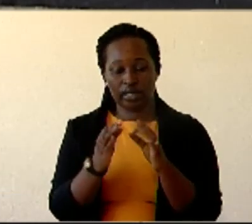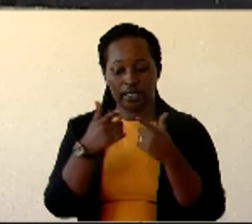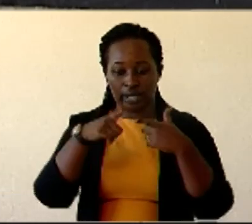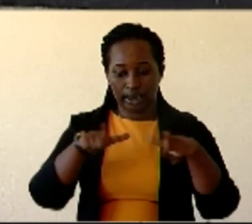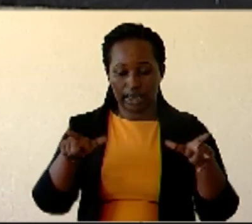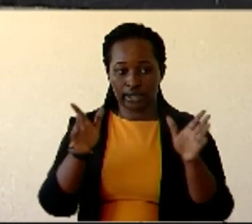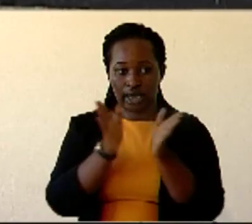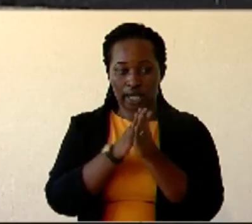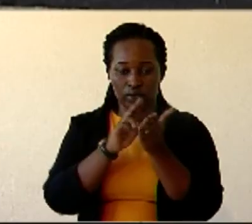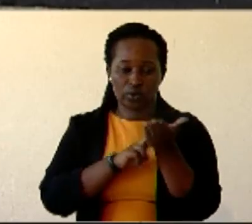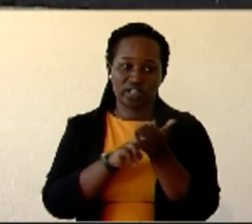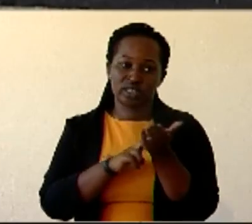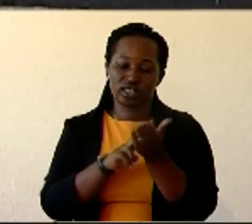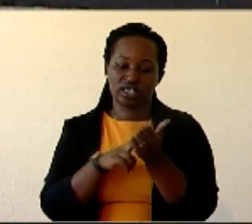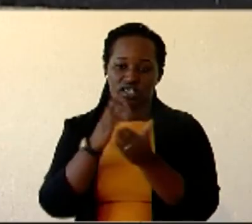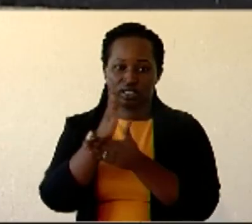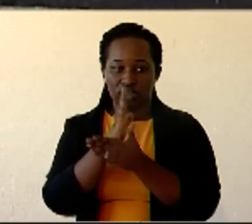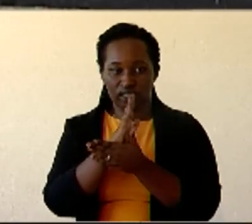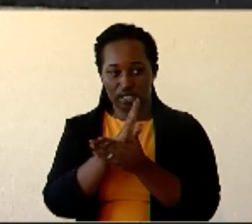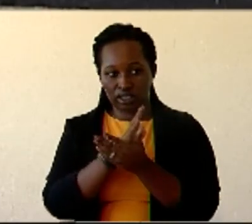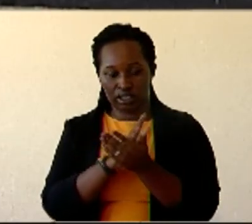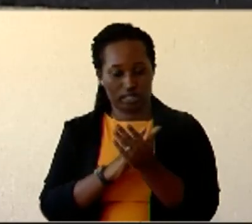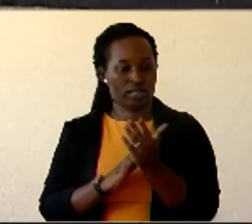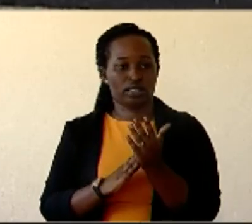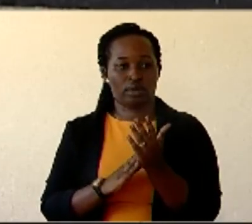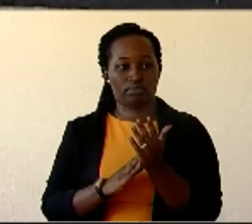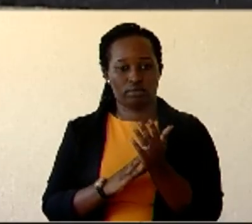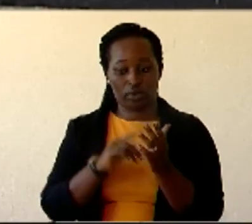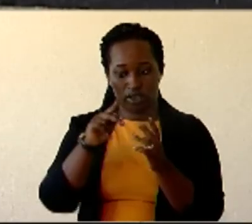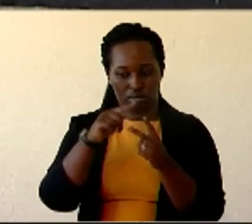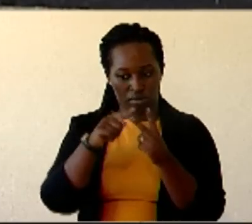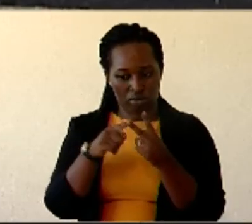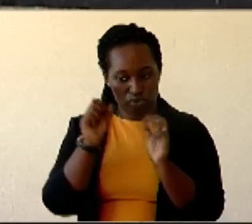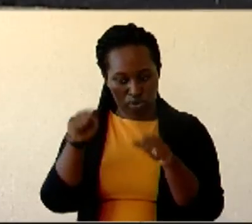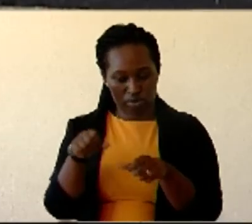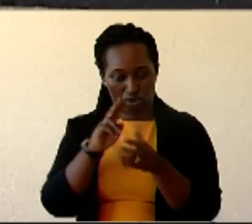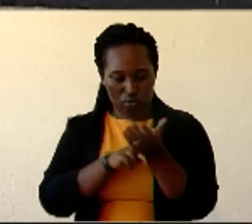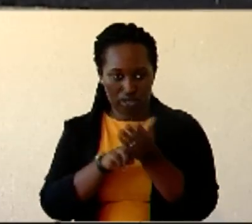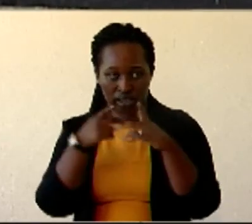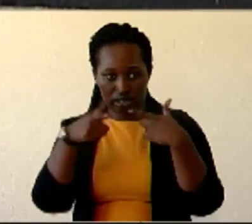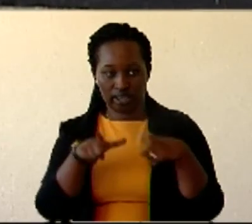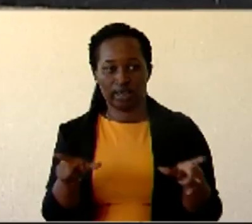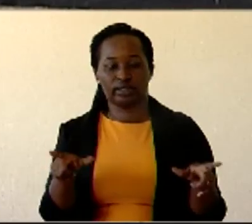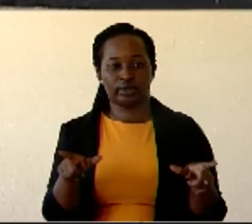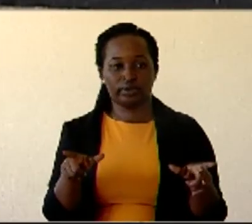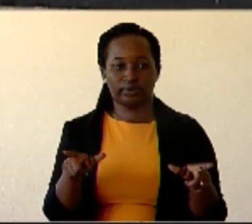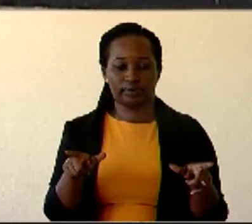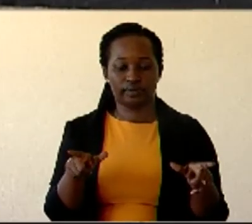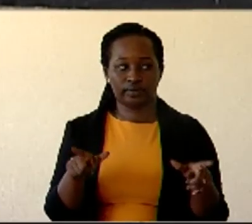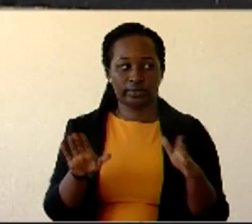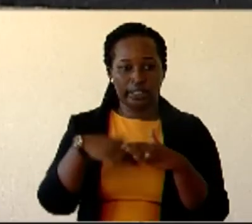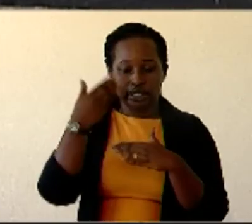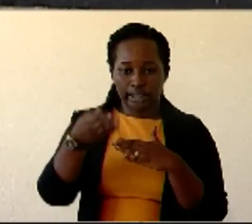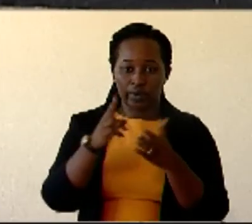maybe using some labor. These two factors of production, land and labor. So now, you